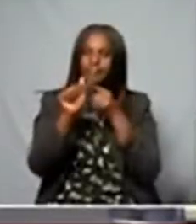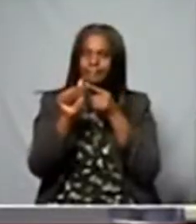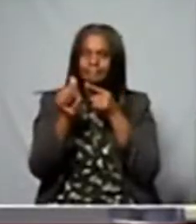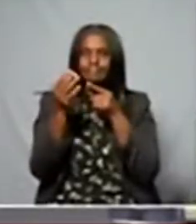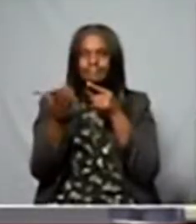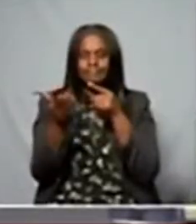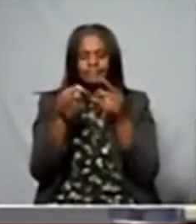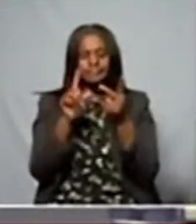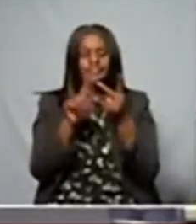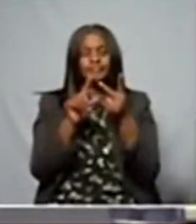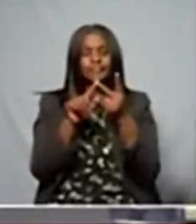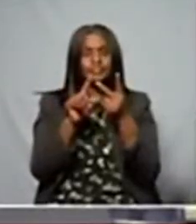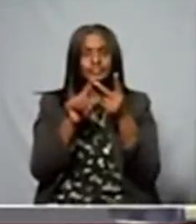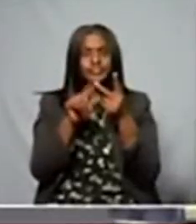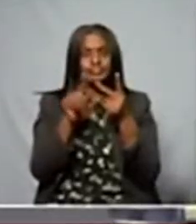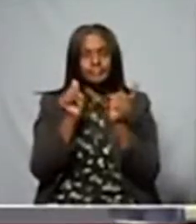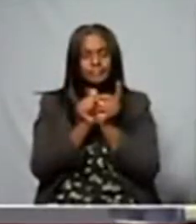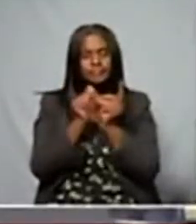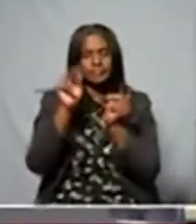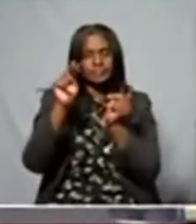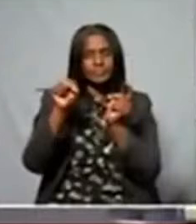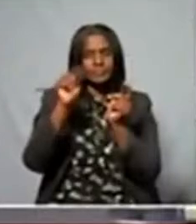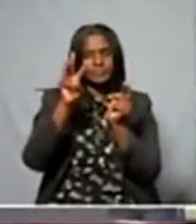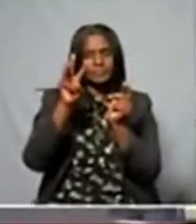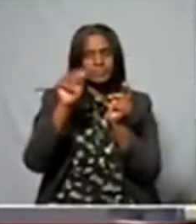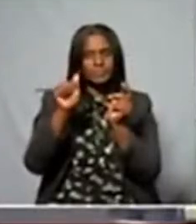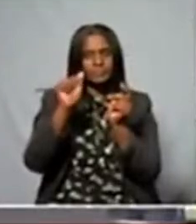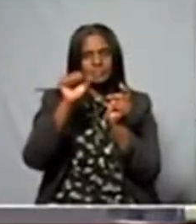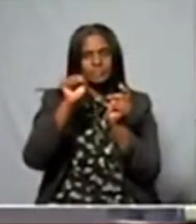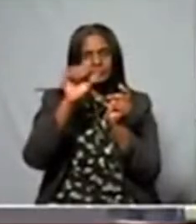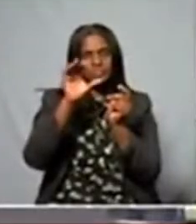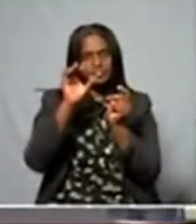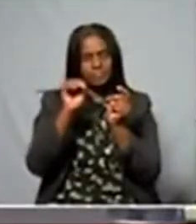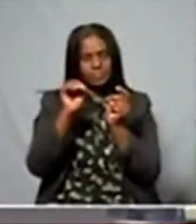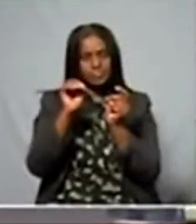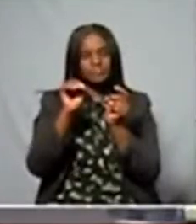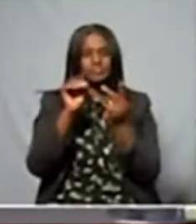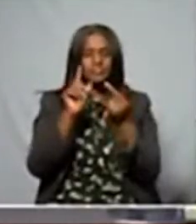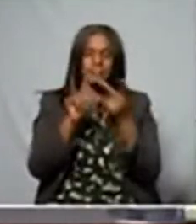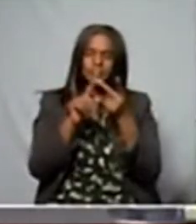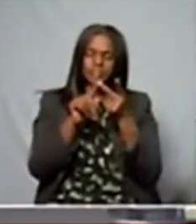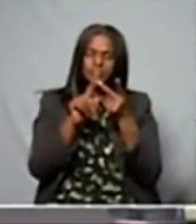as WAMA, and the National Water Supply and Sanitation